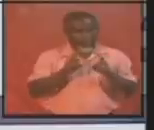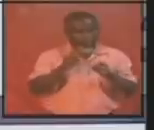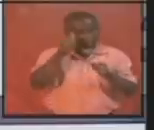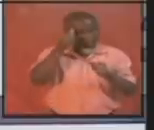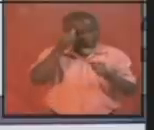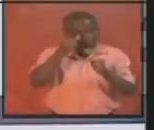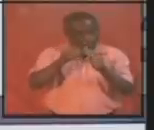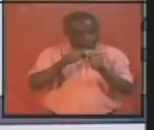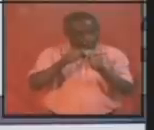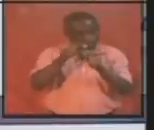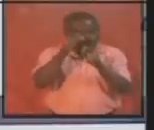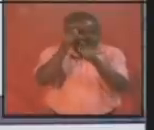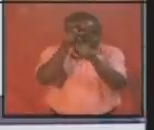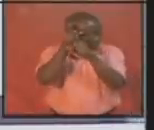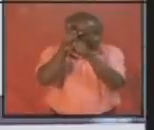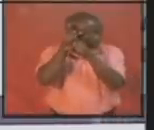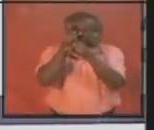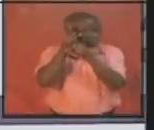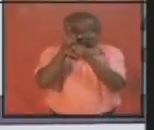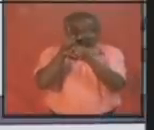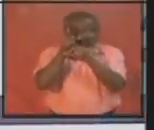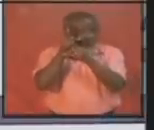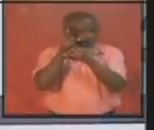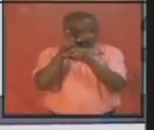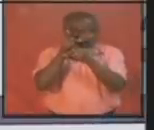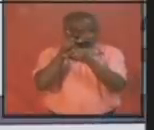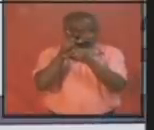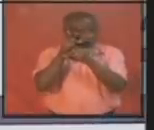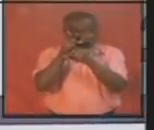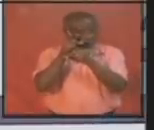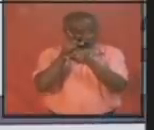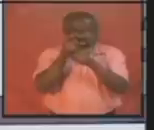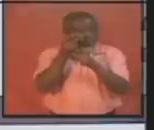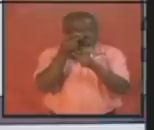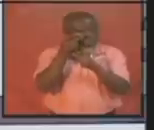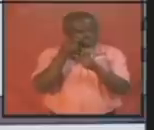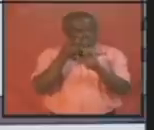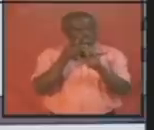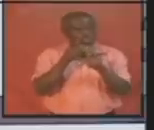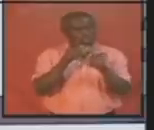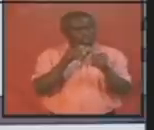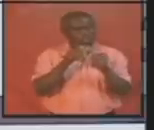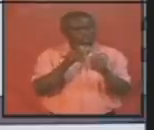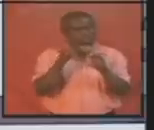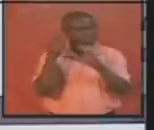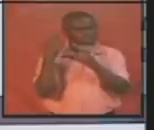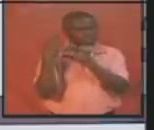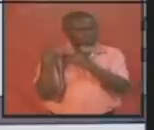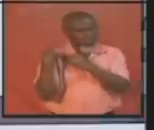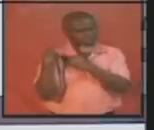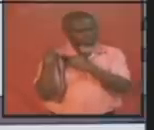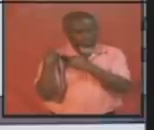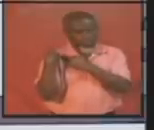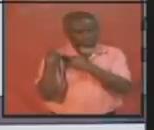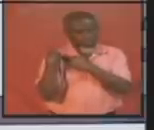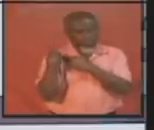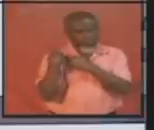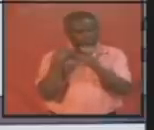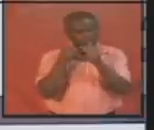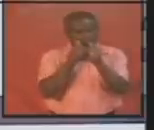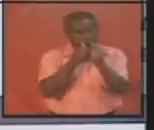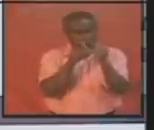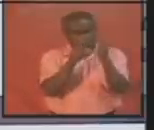borne in mind in the context of the wider response that we are currently mounting and continue to mount. I hope that helps to